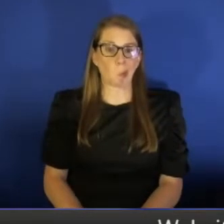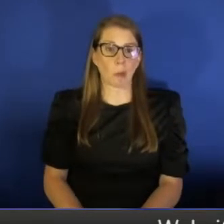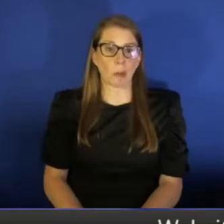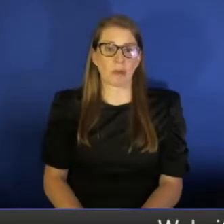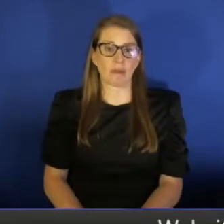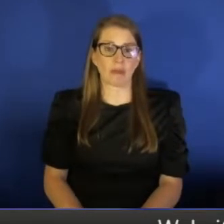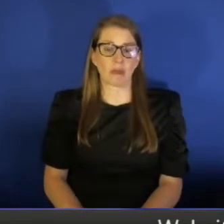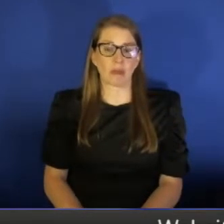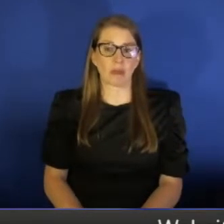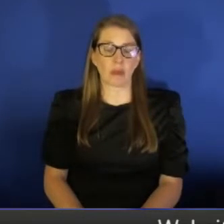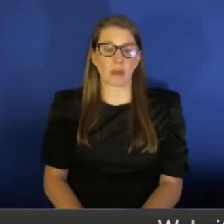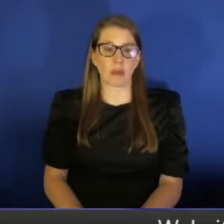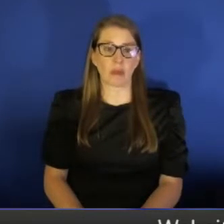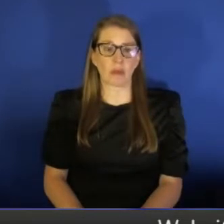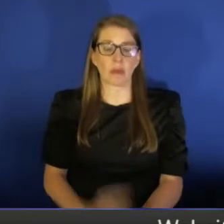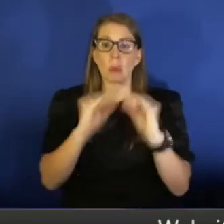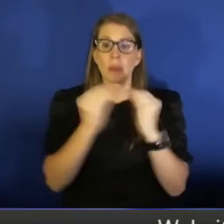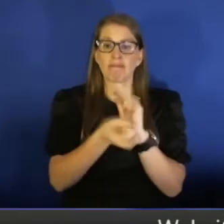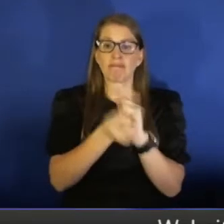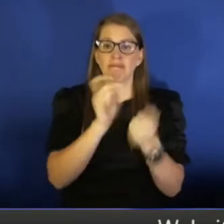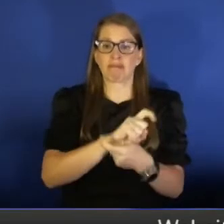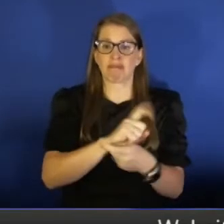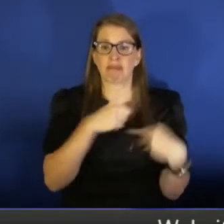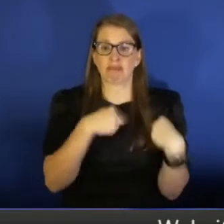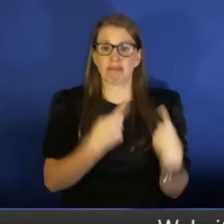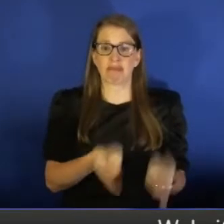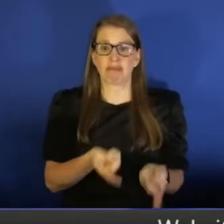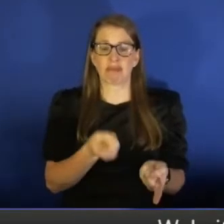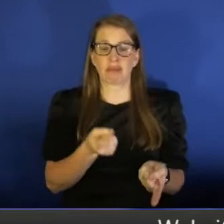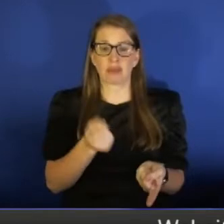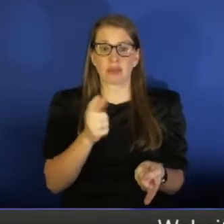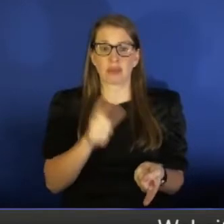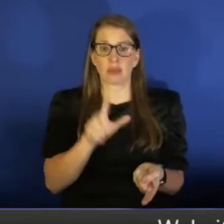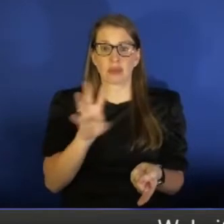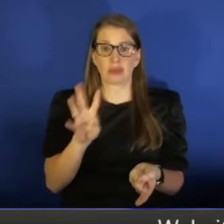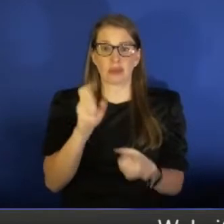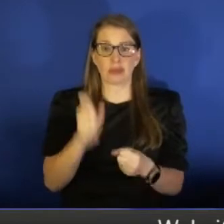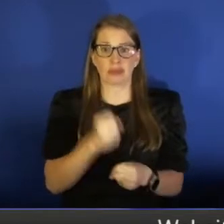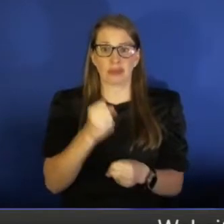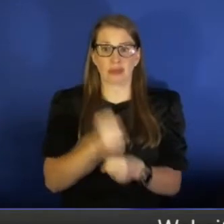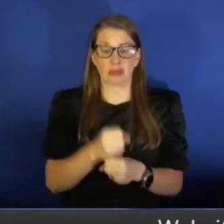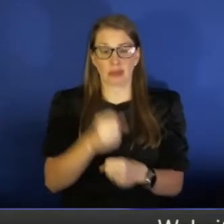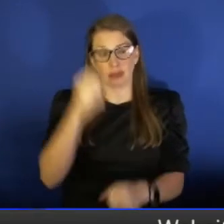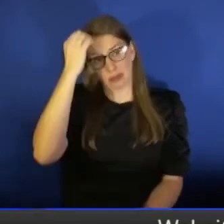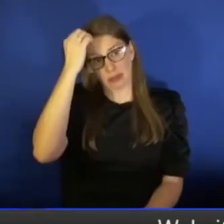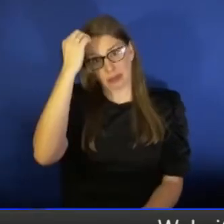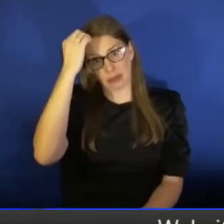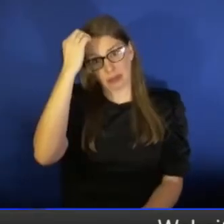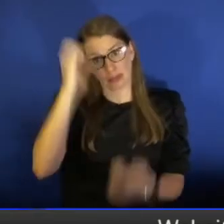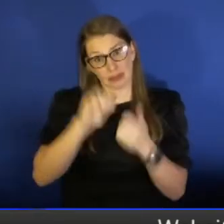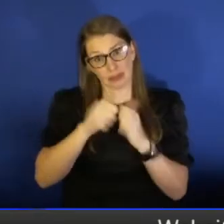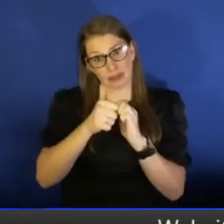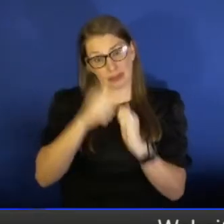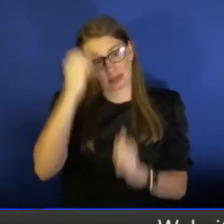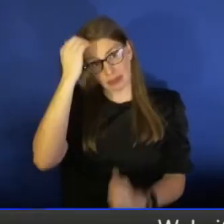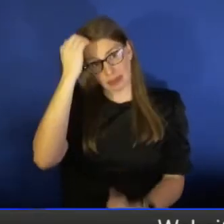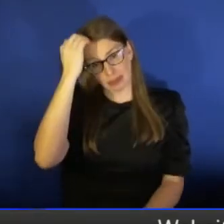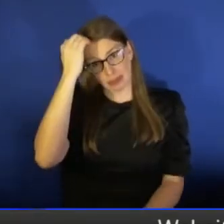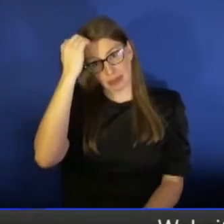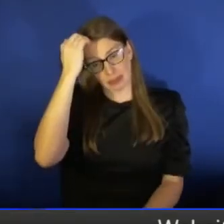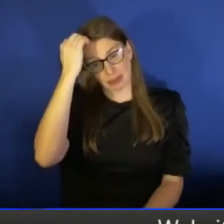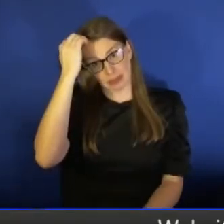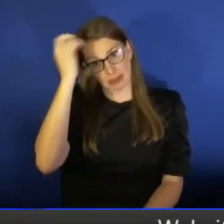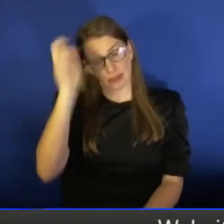the organization then changed over the last 24 years? I keep saying that. Well, we started with